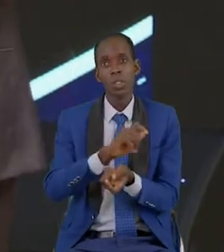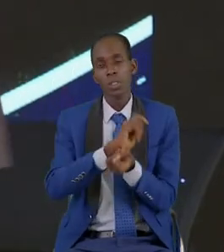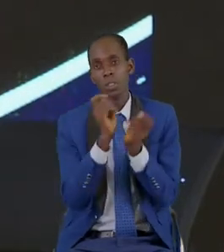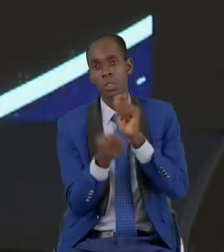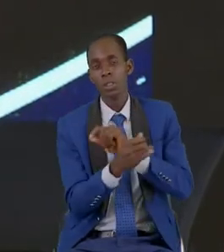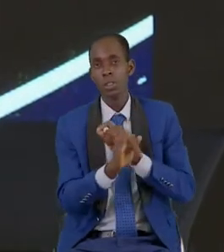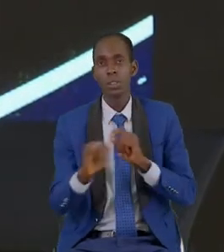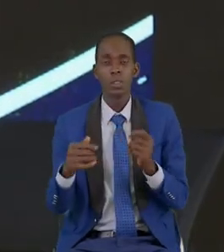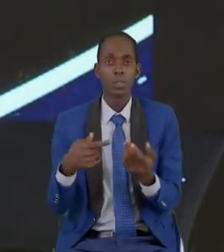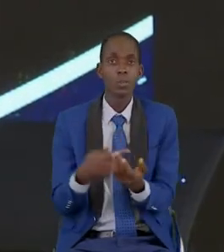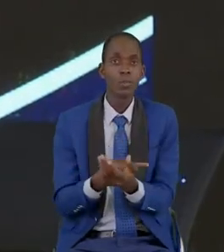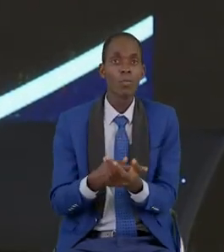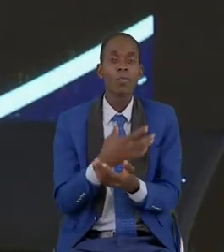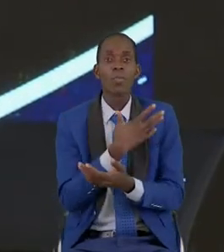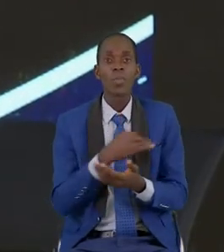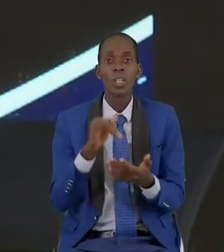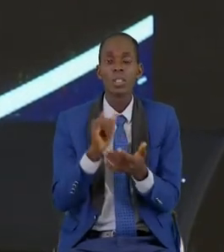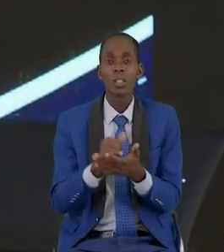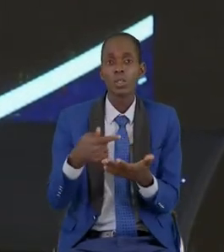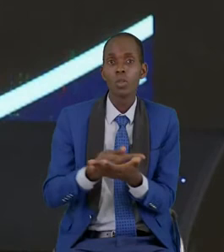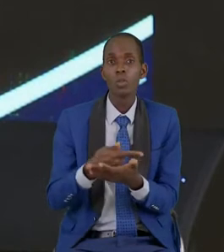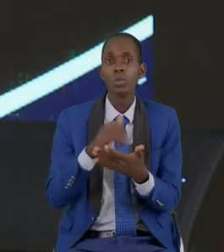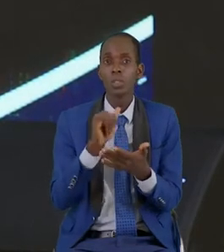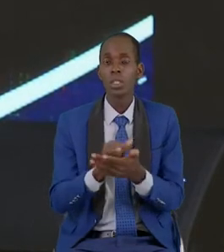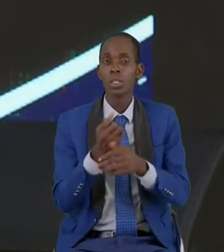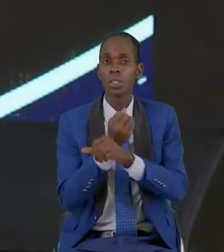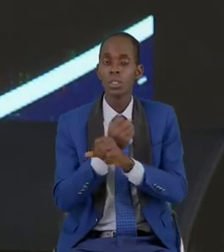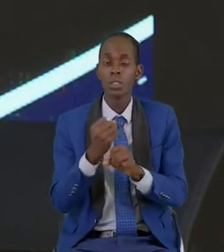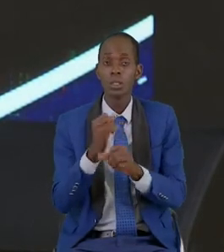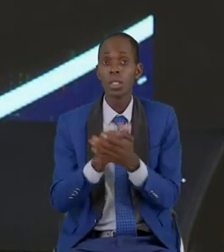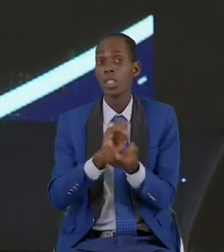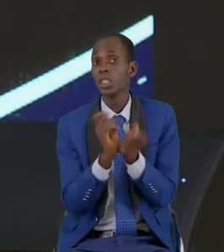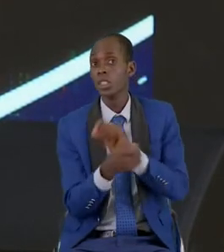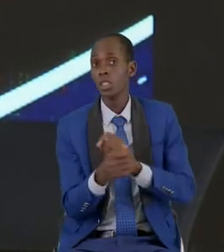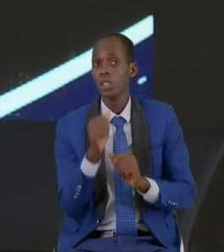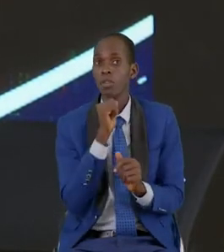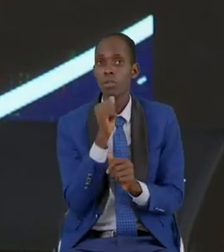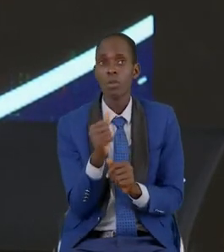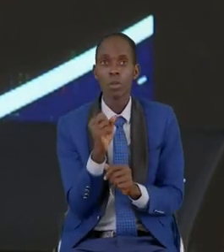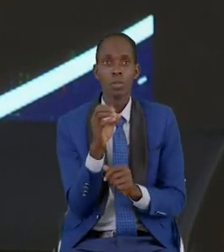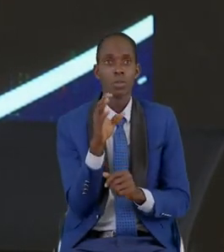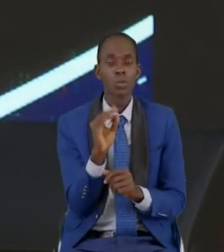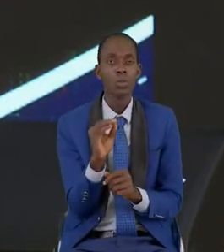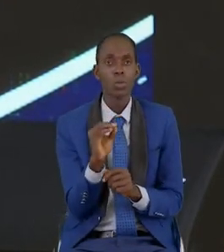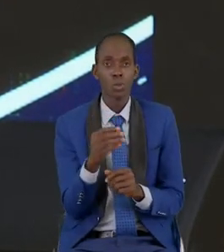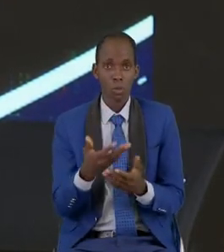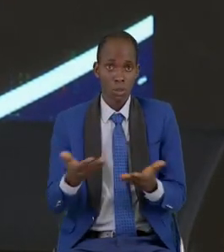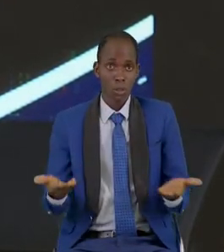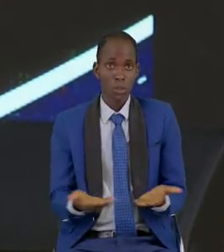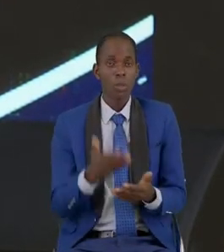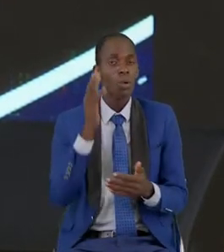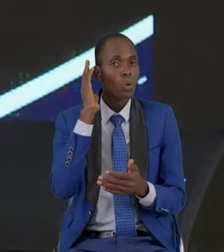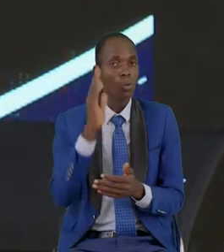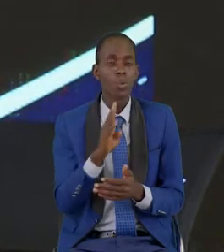and the gospel that changes not. And so those who hear will be able to respond to